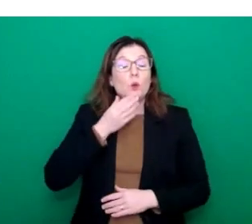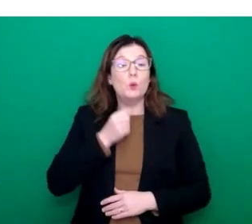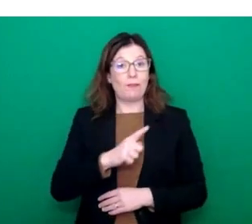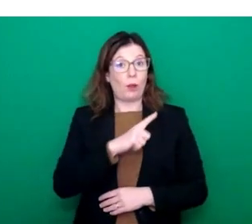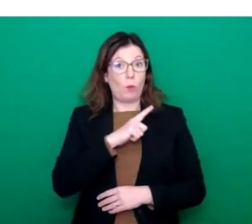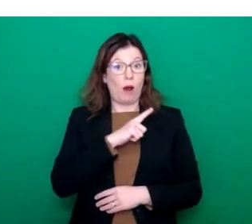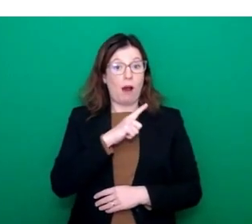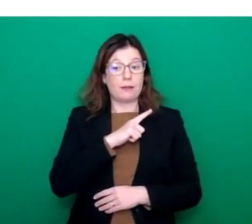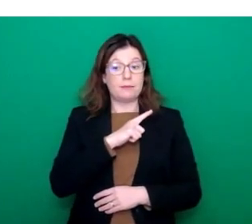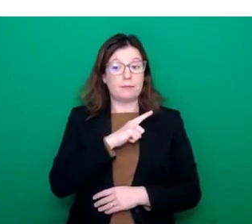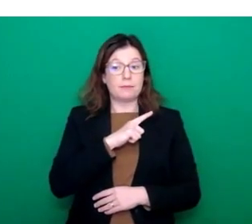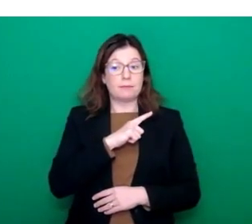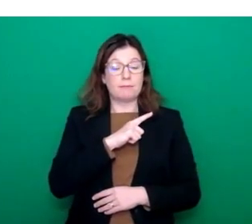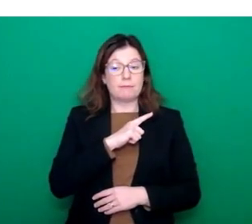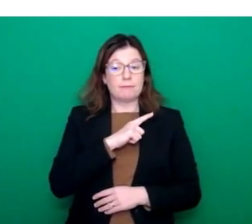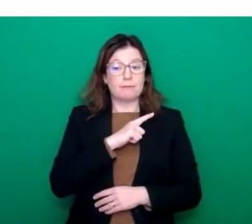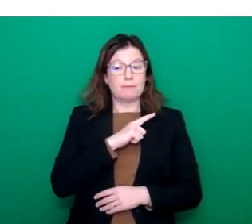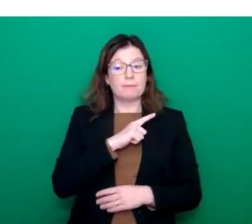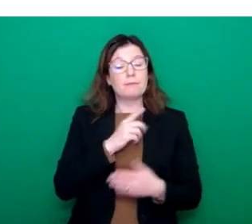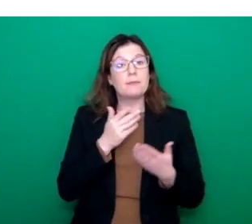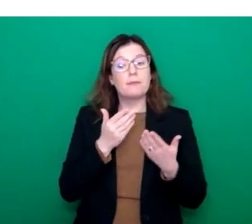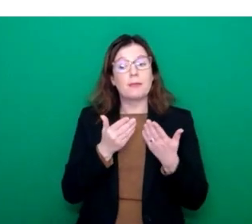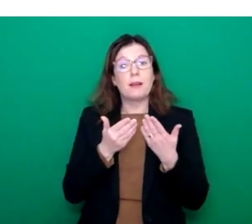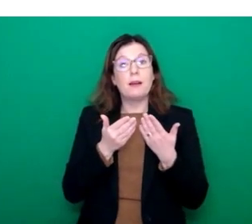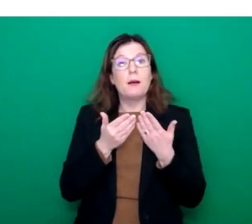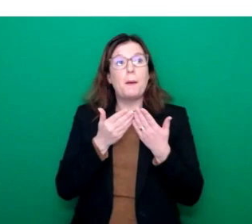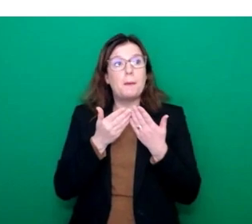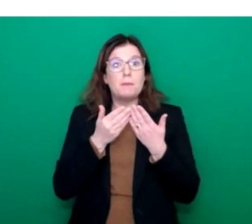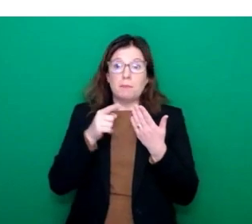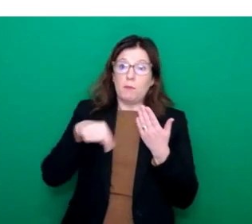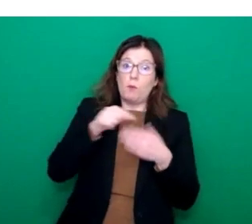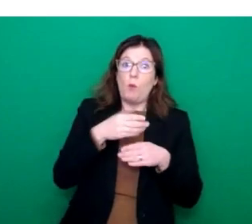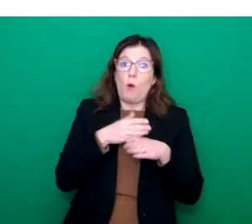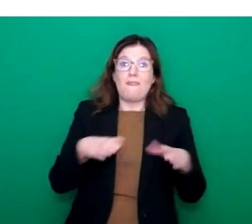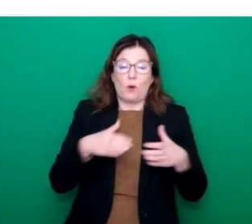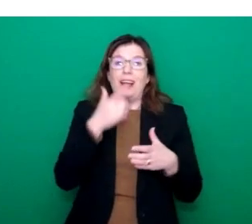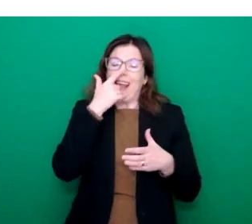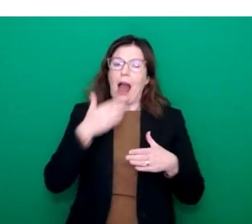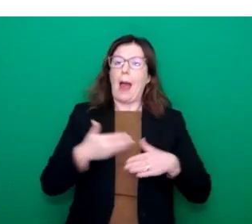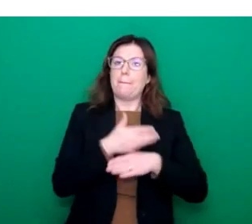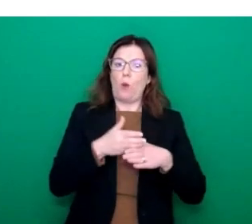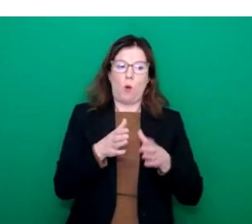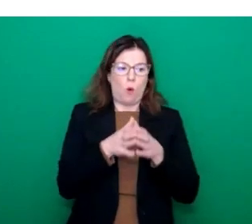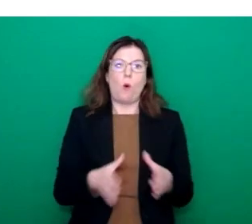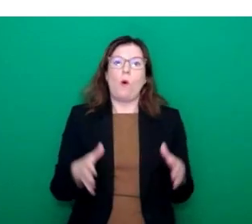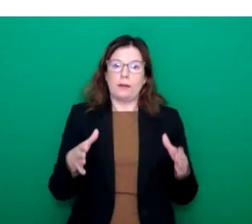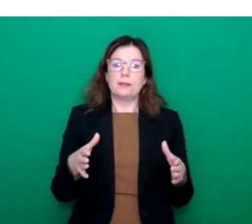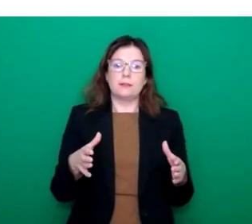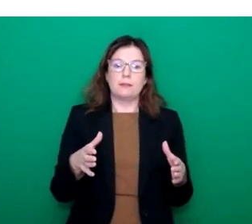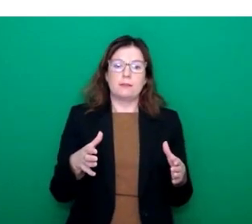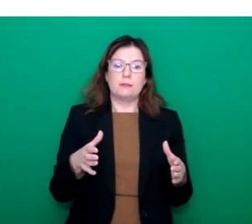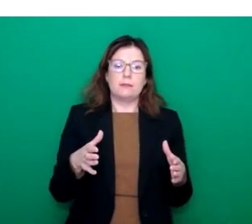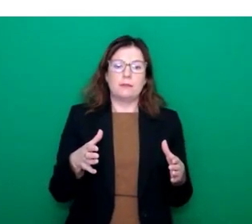and that allows more of this workforce to be employed with the current restrictions